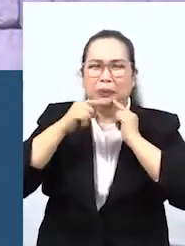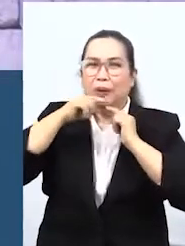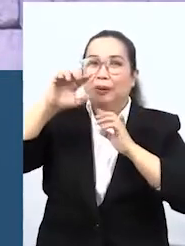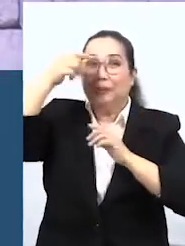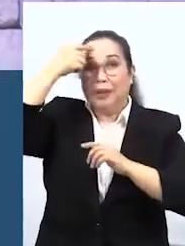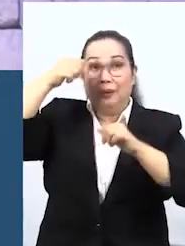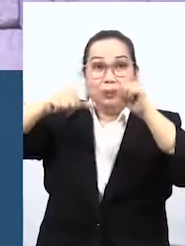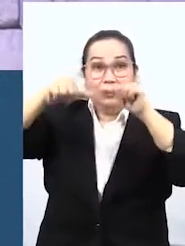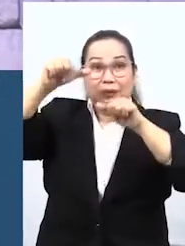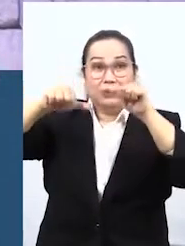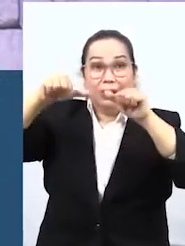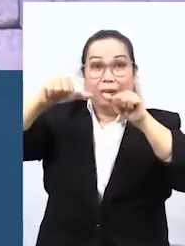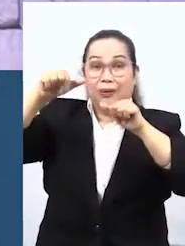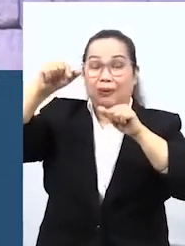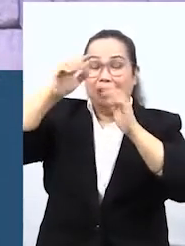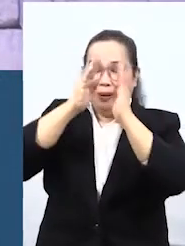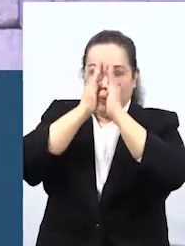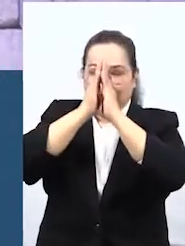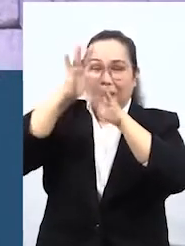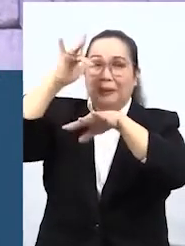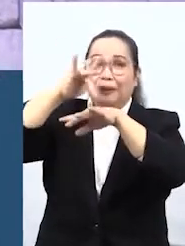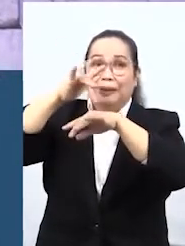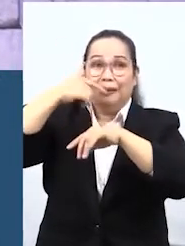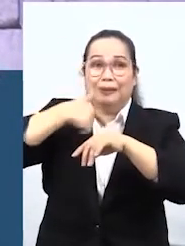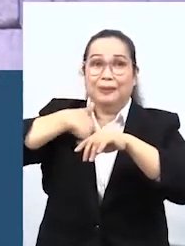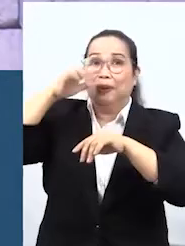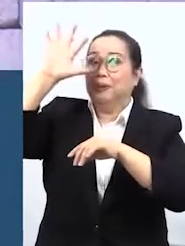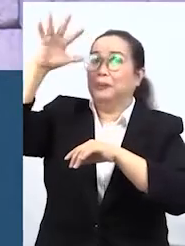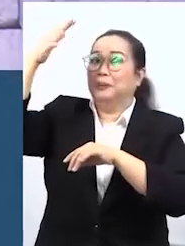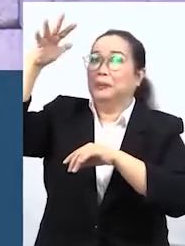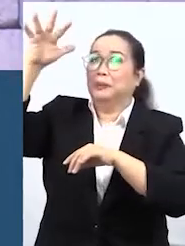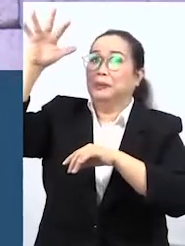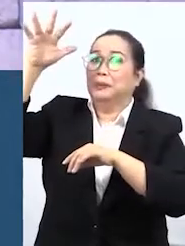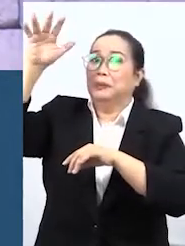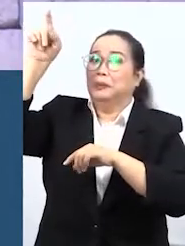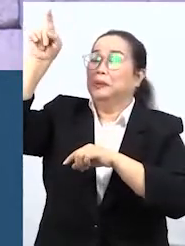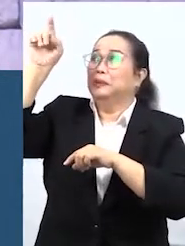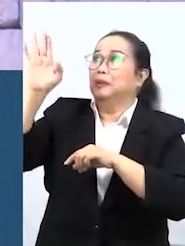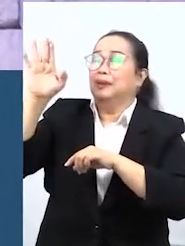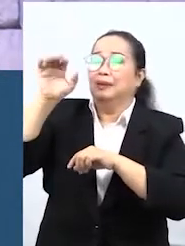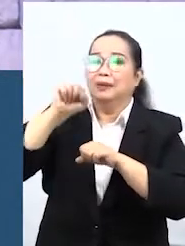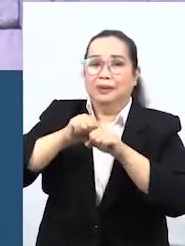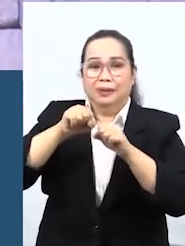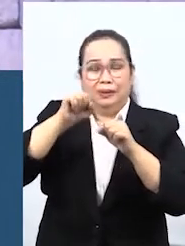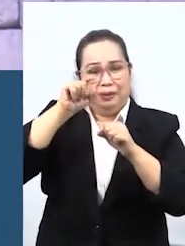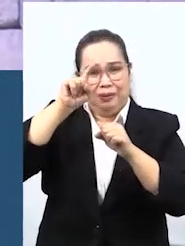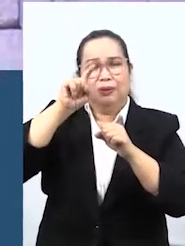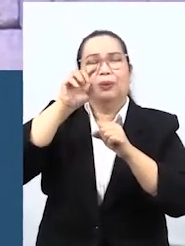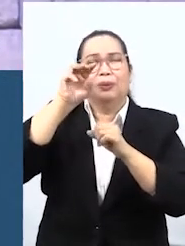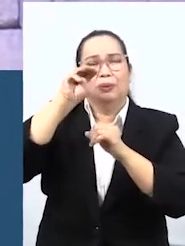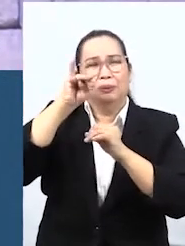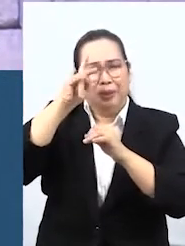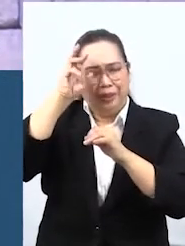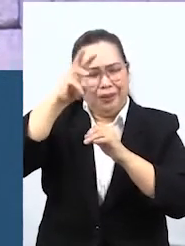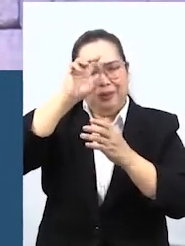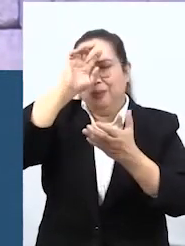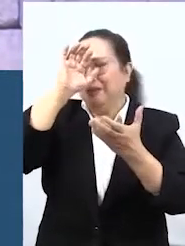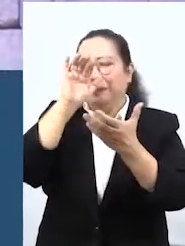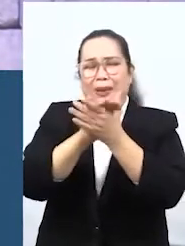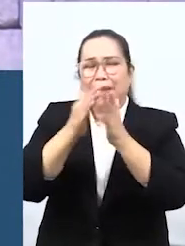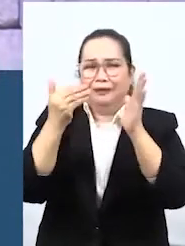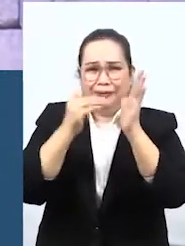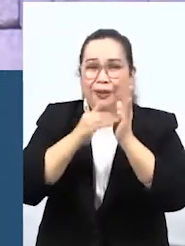prayer Hit Me Lord sana maniwala si Mike uli na